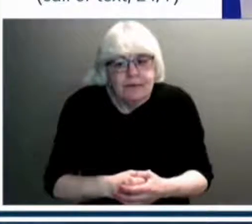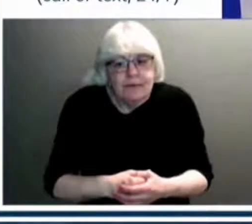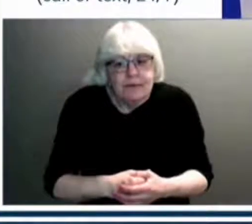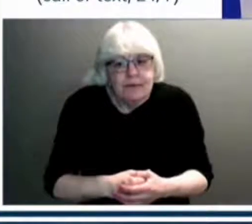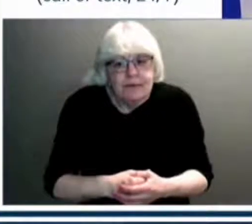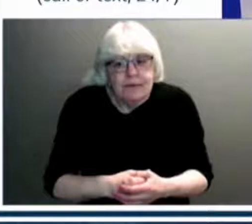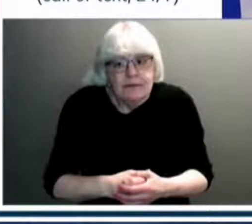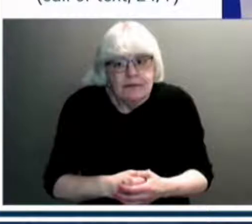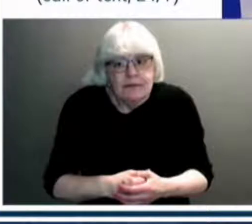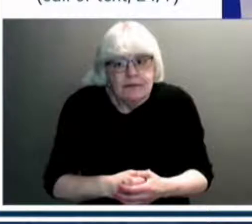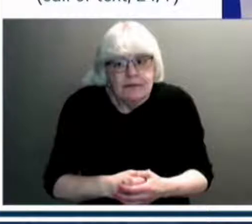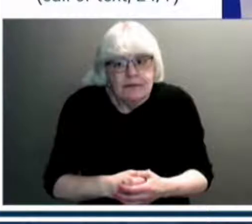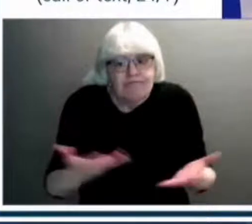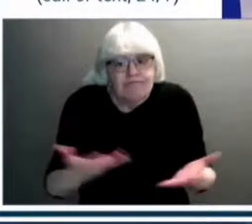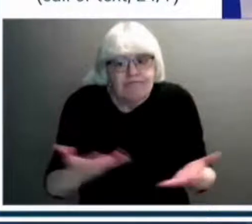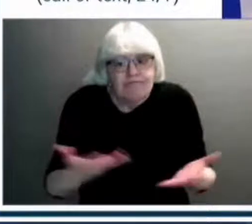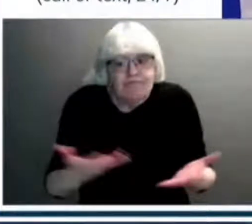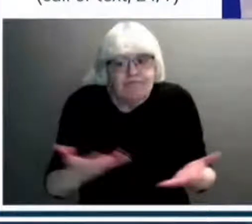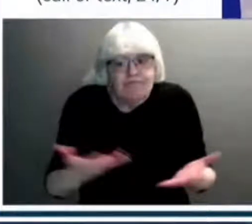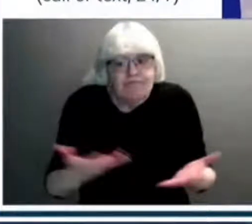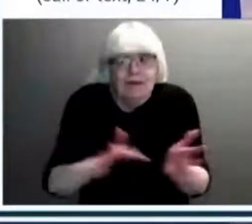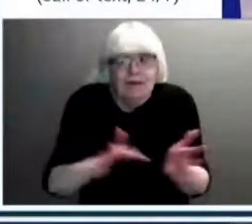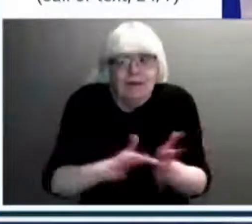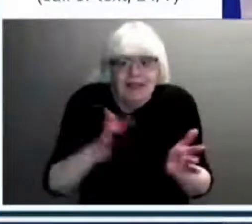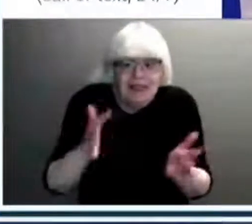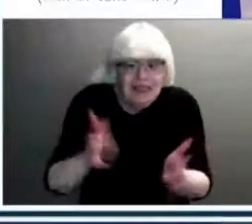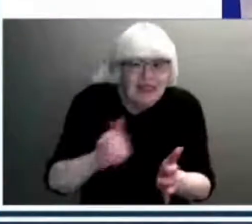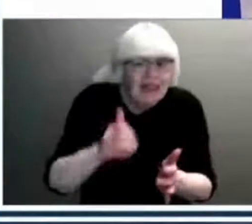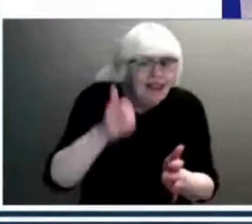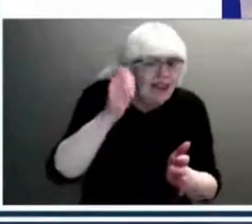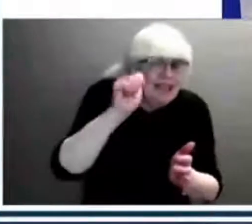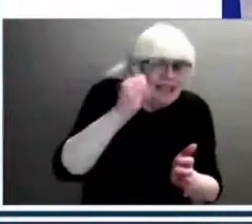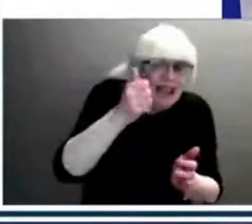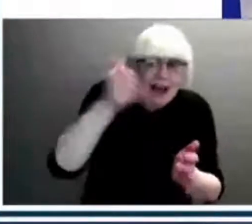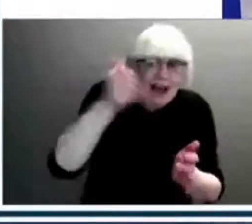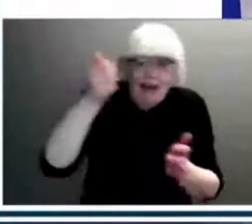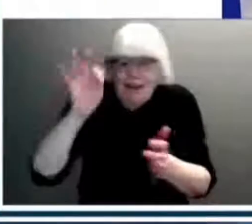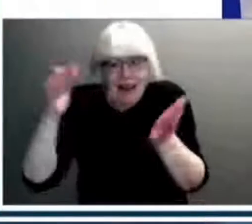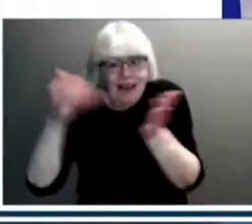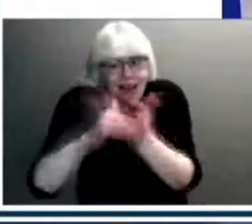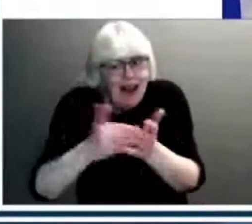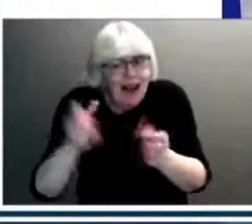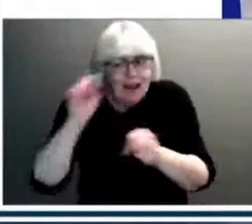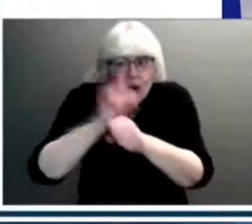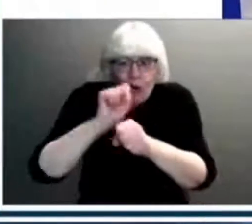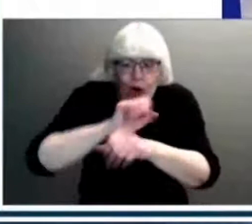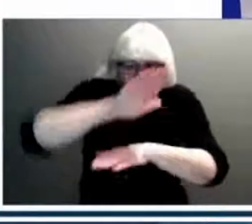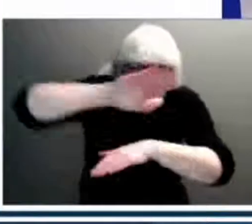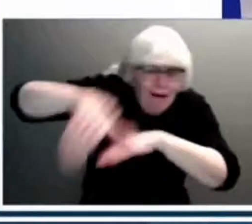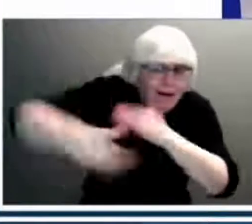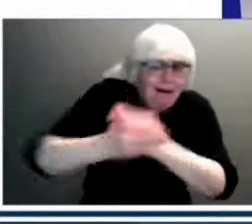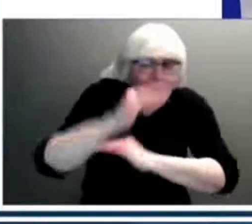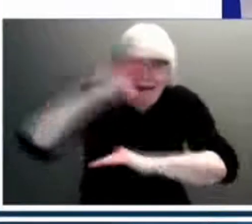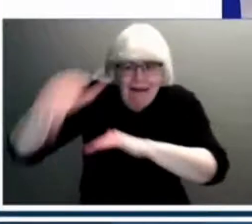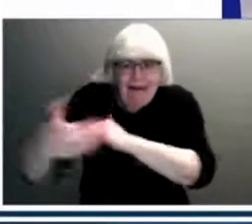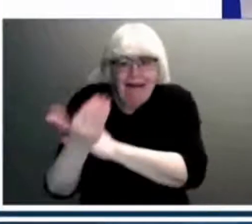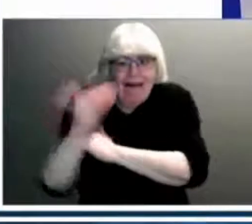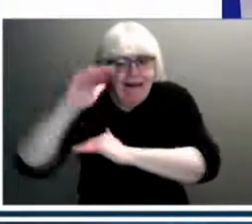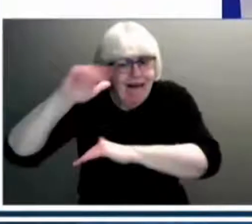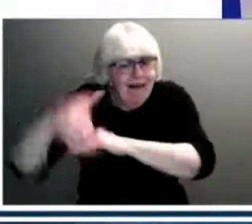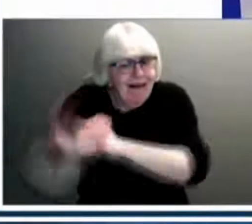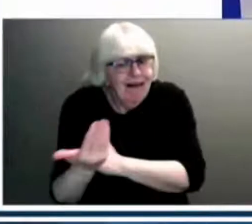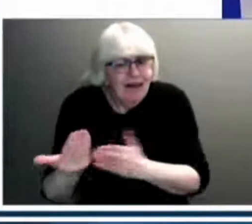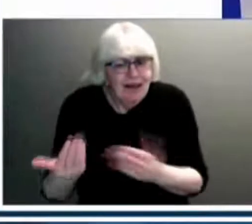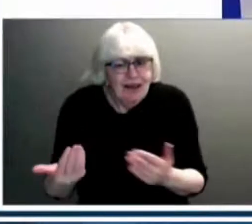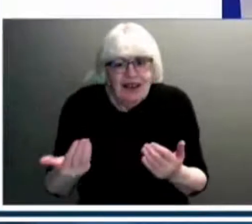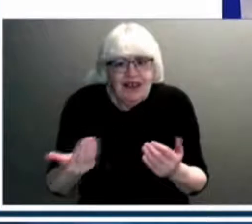people working in our healthcare system, day in and day out. And right now, a lot of, we're seeing a few hundred people every day